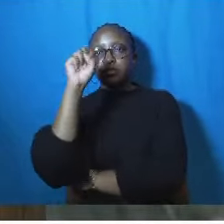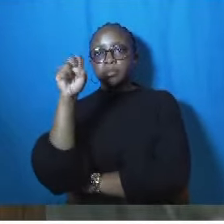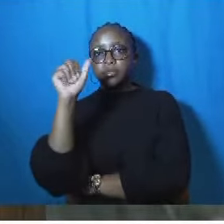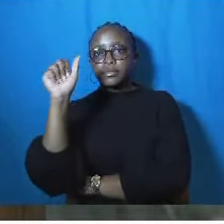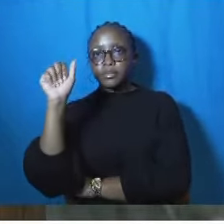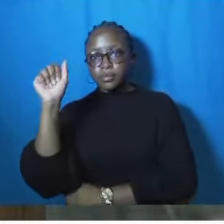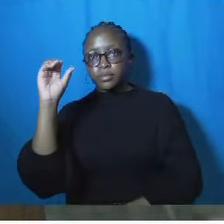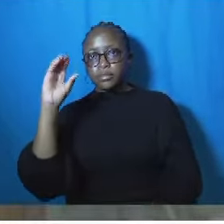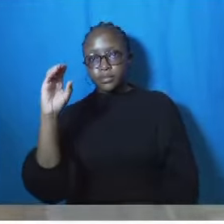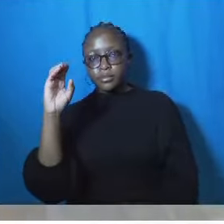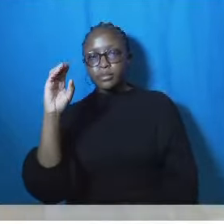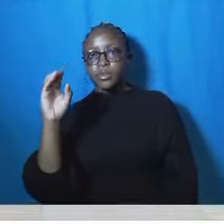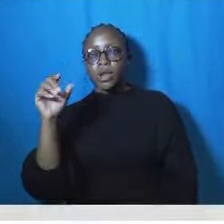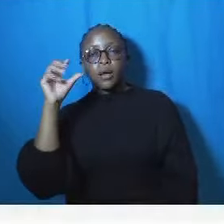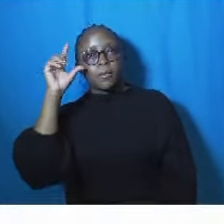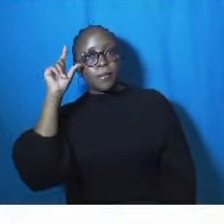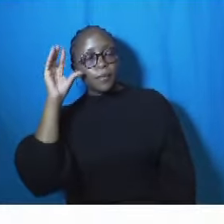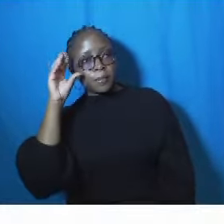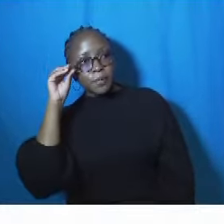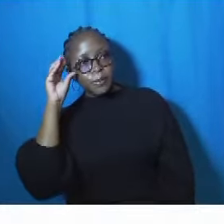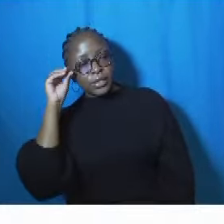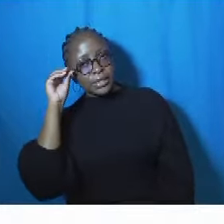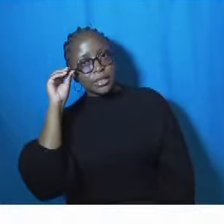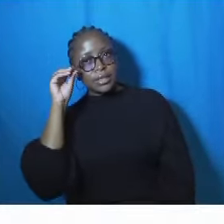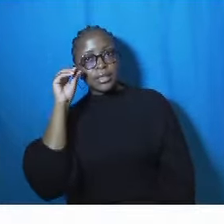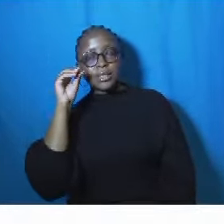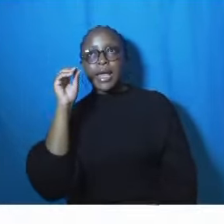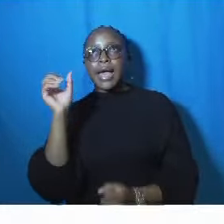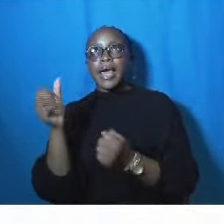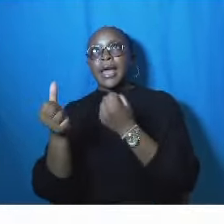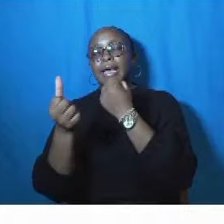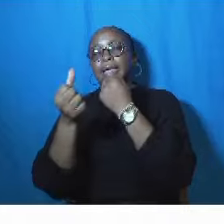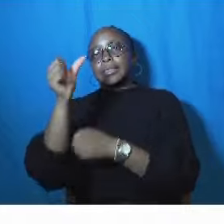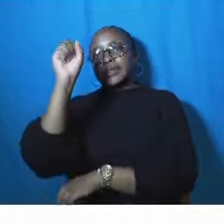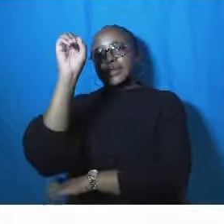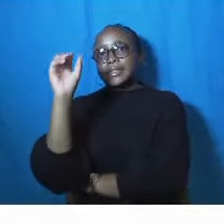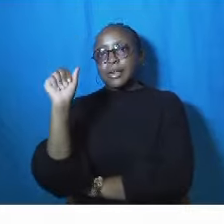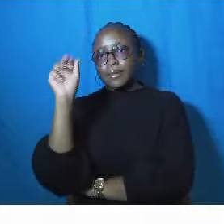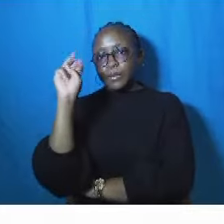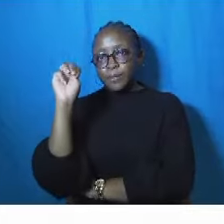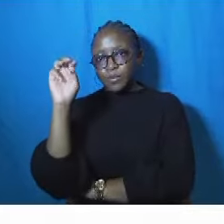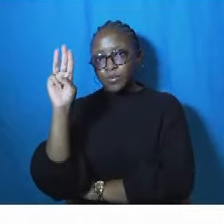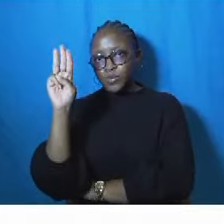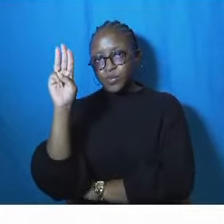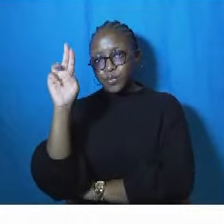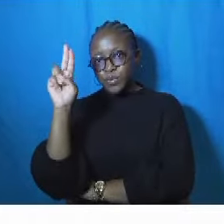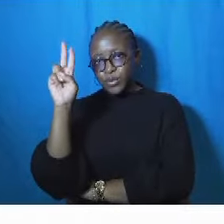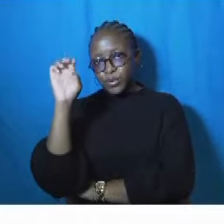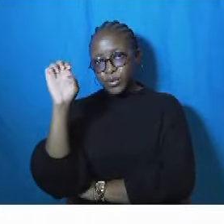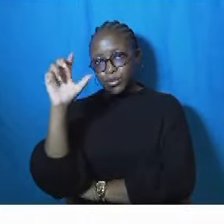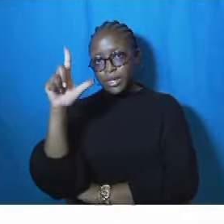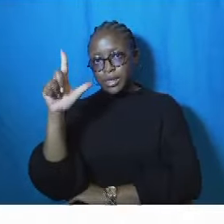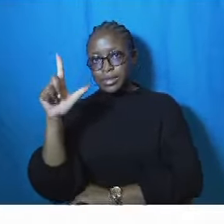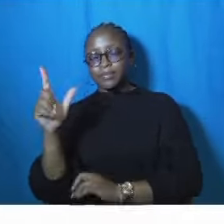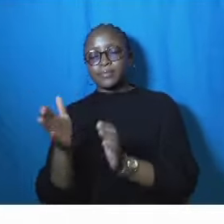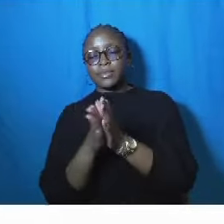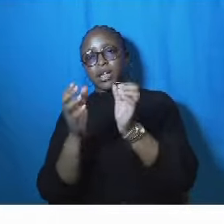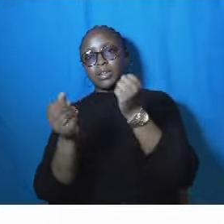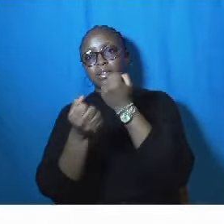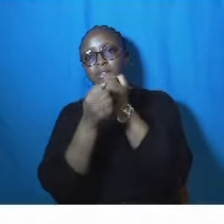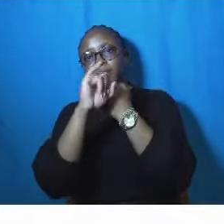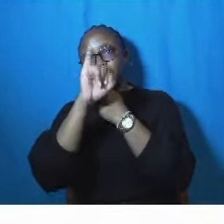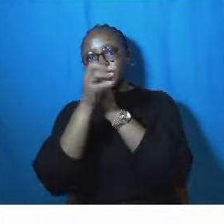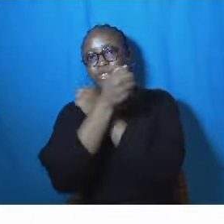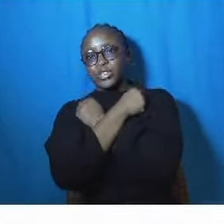Moses, Samuel, and David. And you can tuck in also Job. Through them, the message of God came.